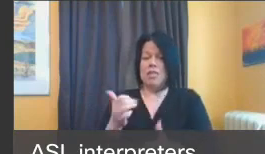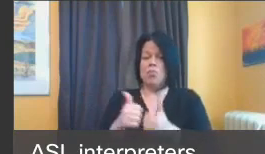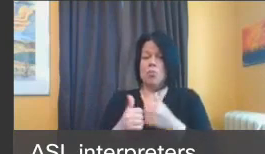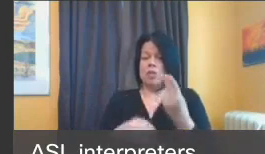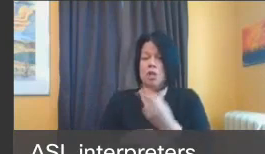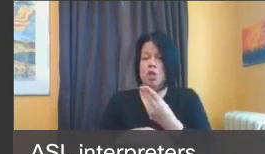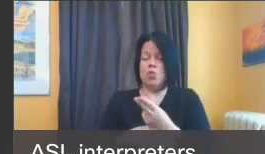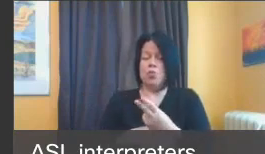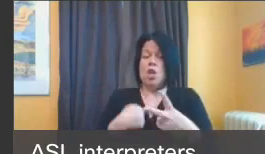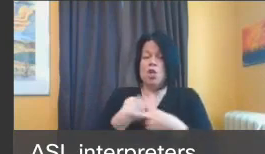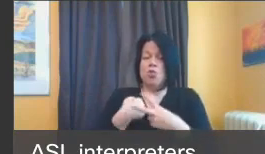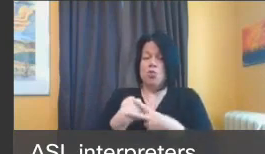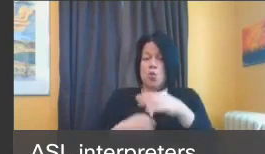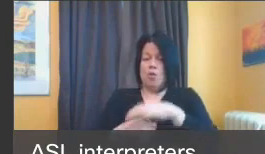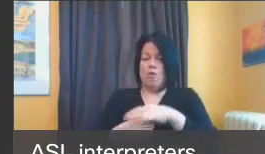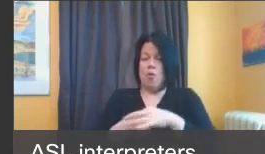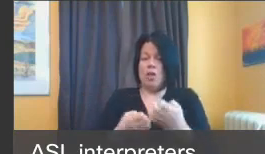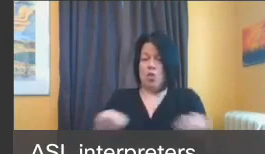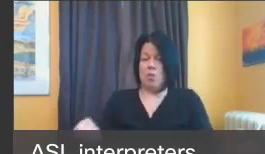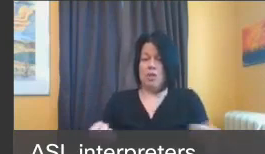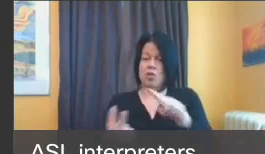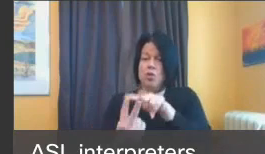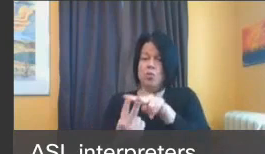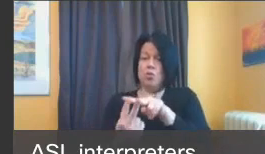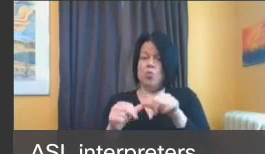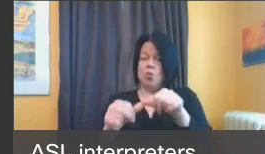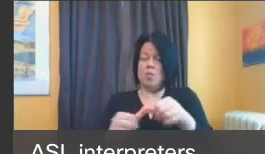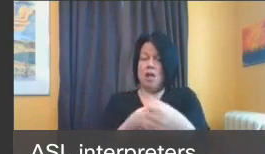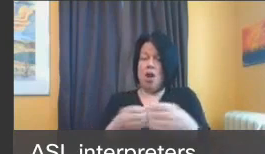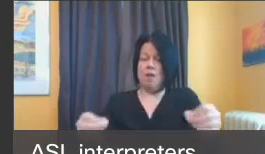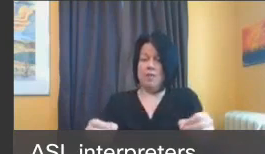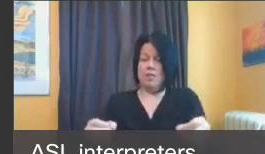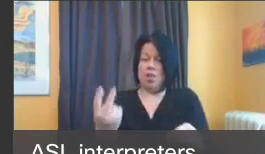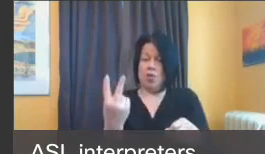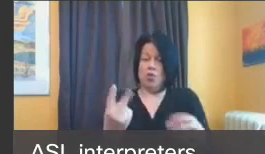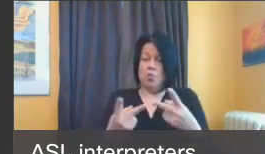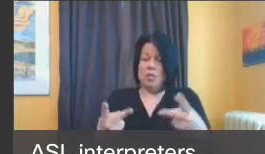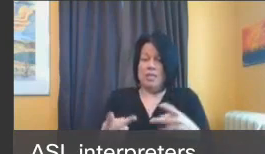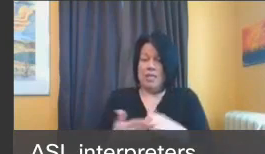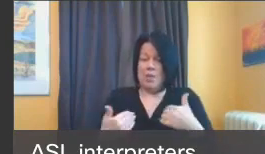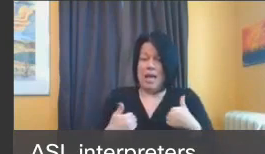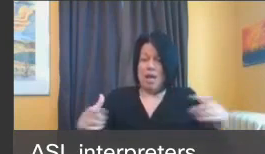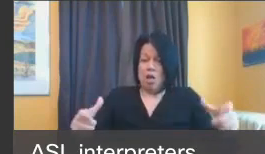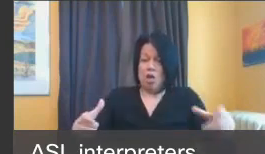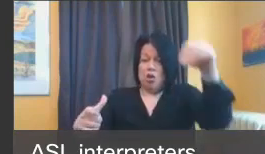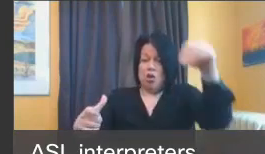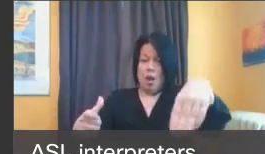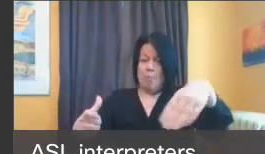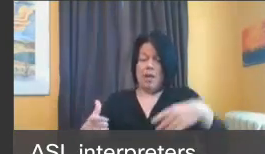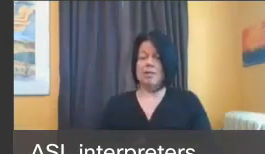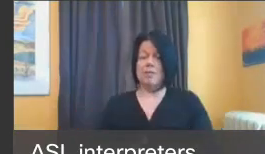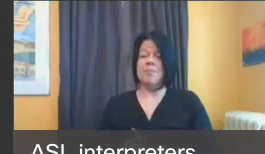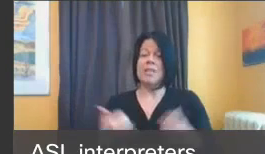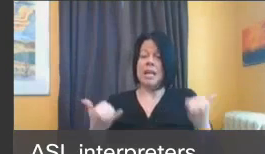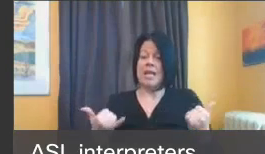our voting equipment. So those 2 permanent offices were really the only 2 places where we had drop boxes. Now, what I